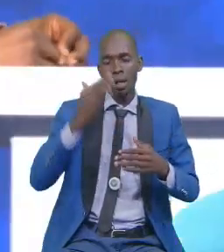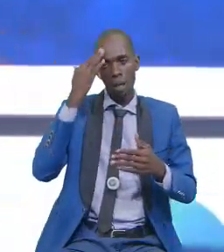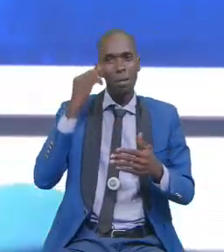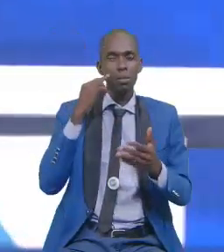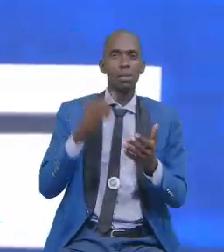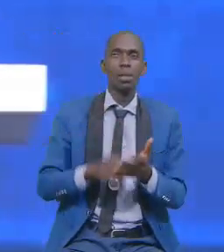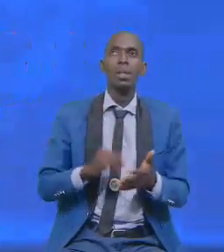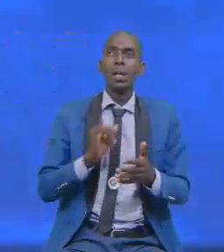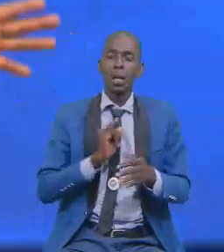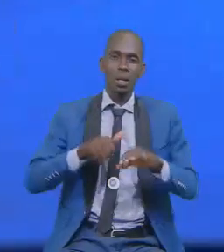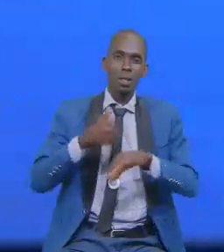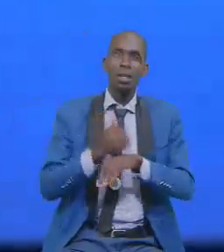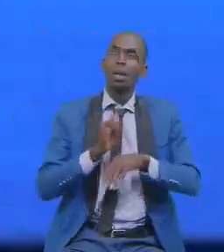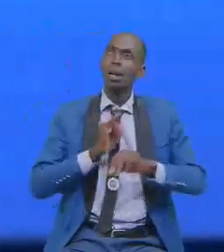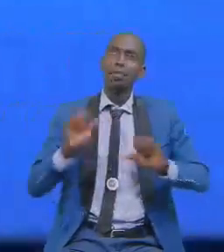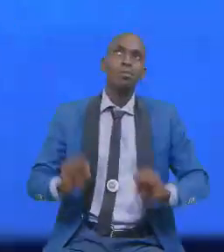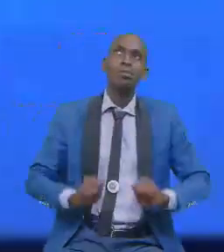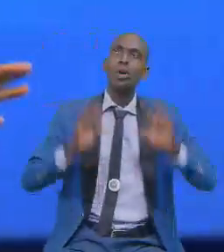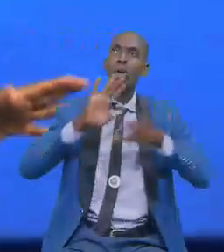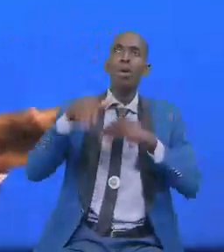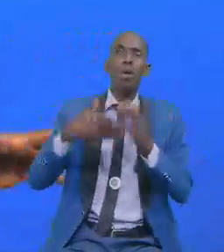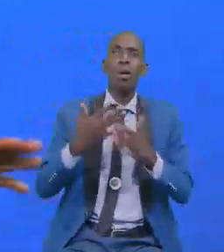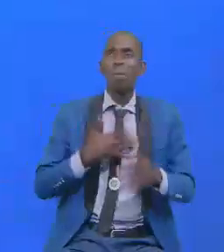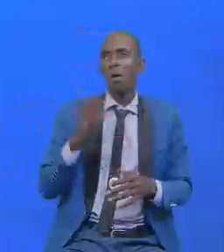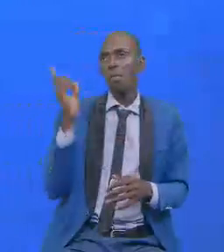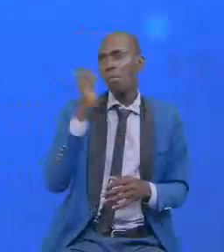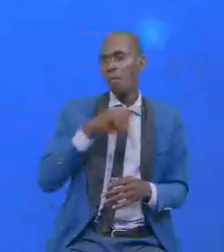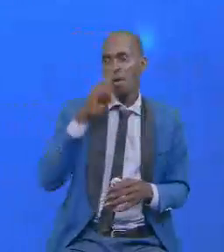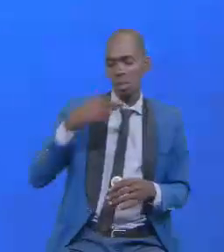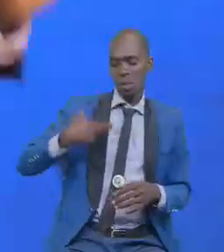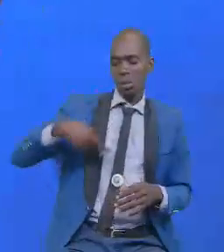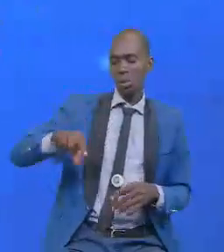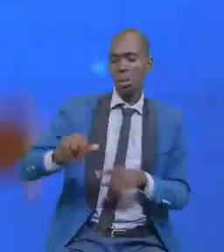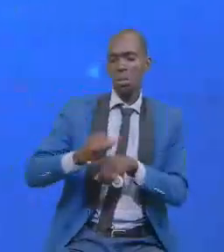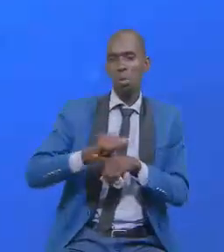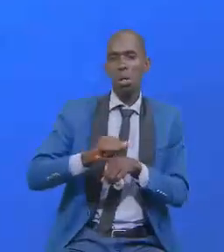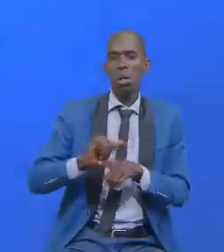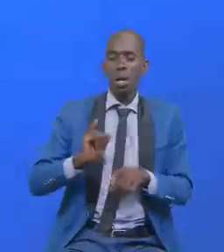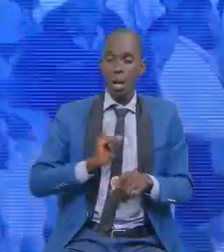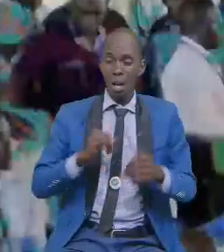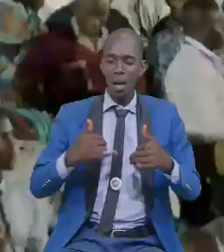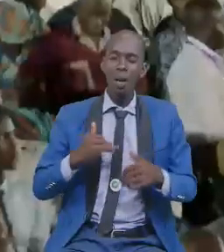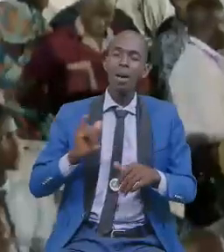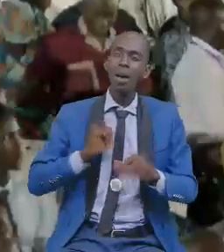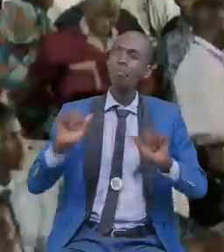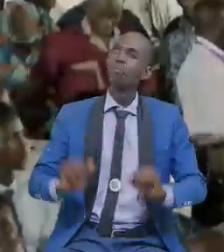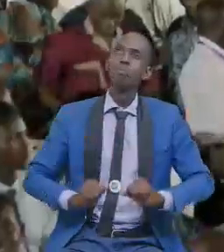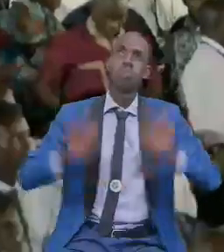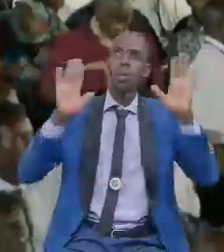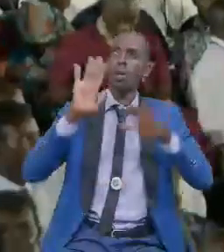I surrender all the fake religious practices I have. I surrender them.